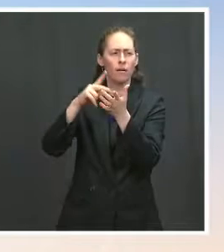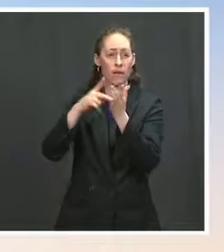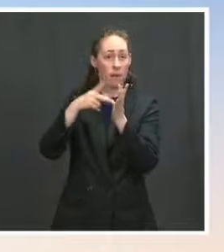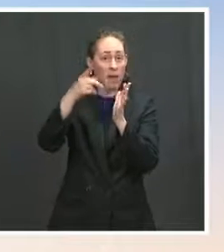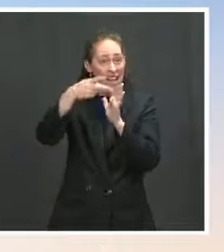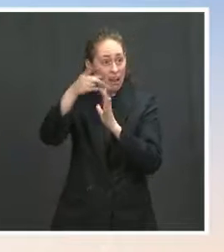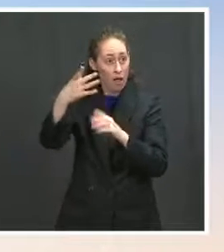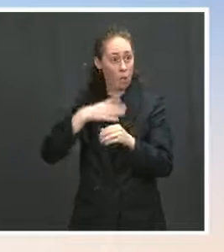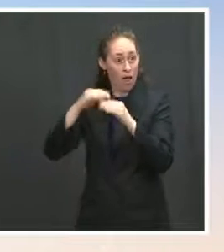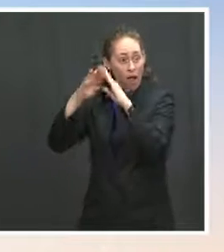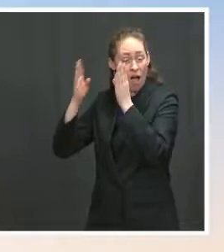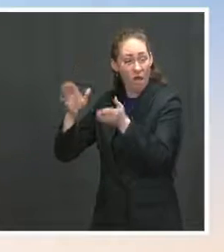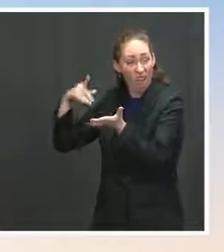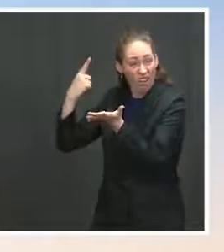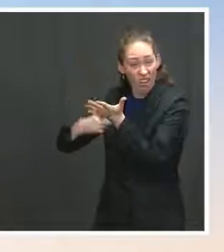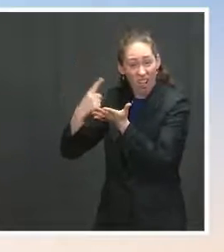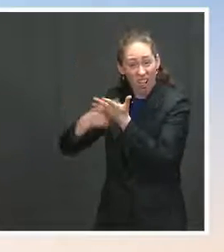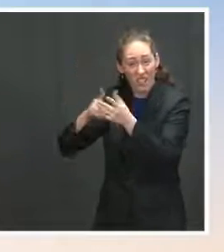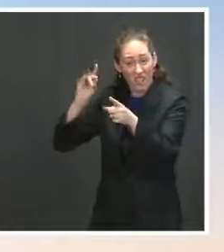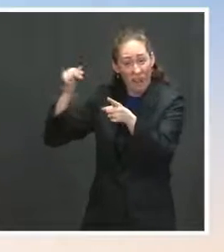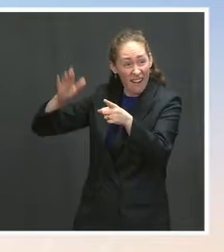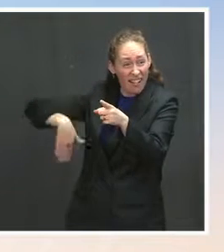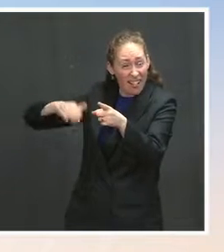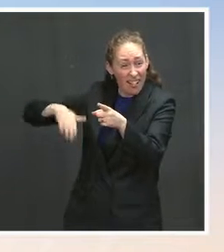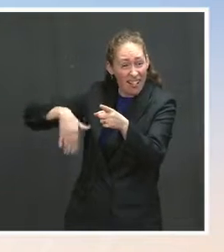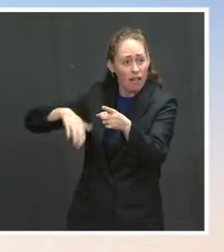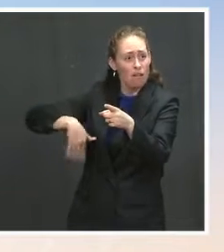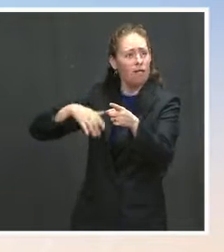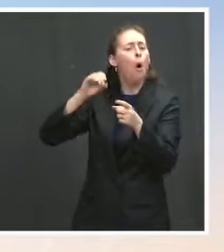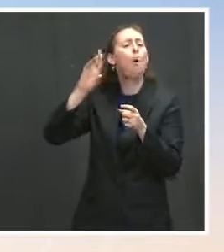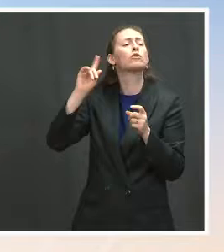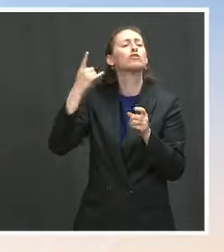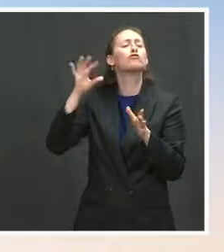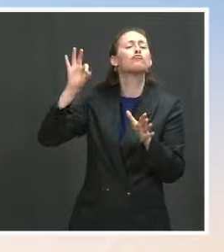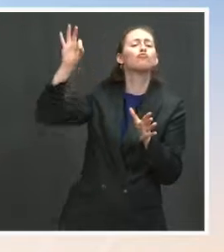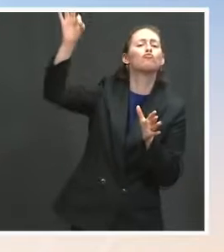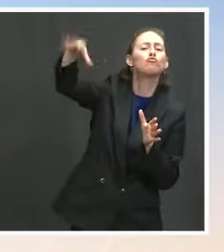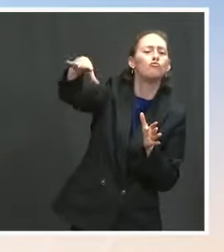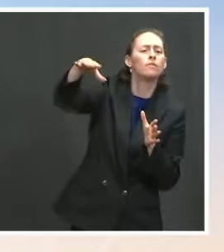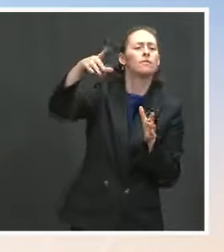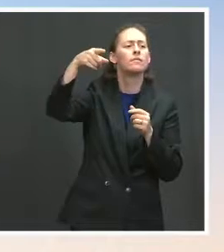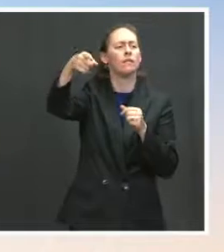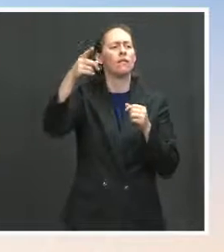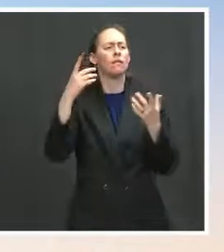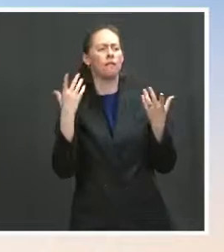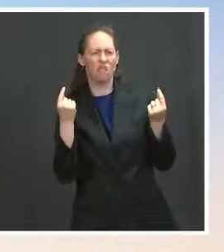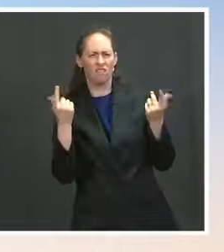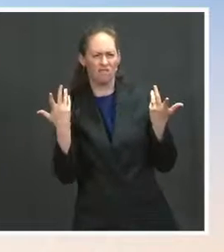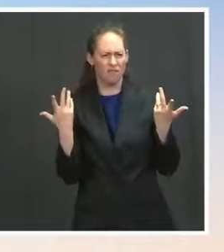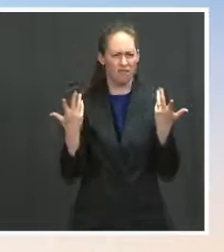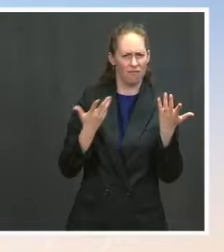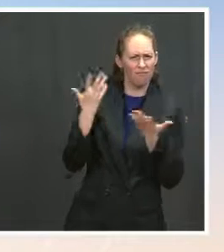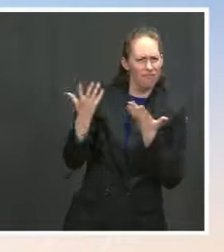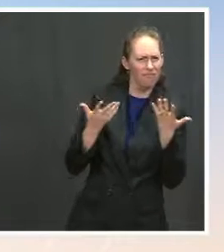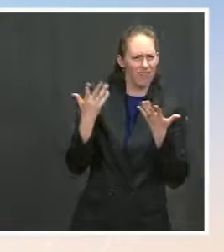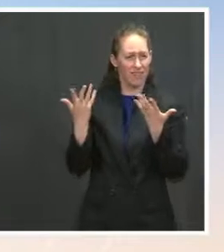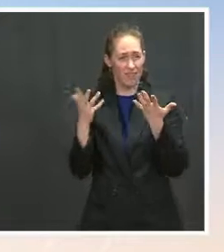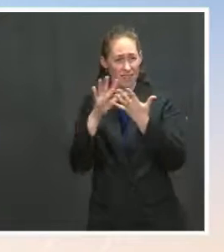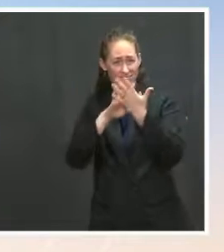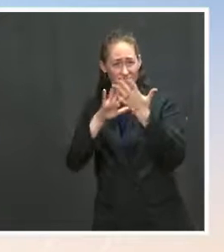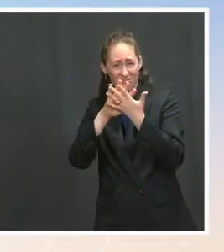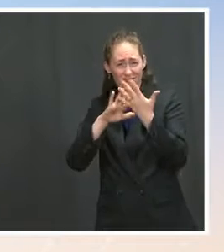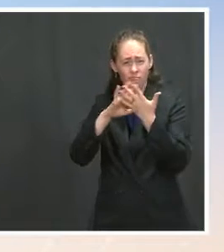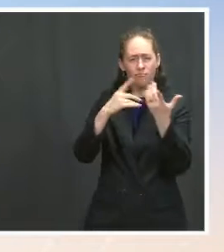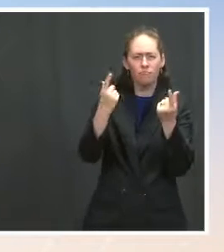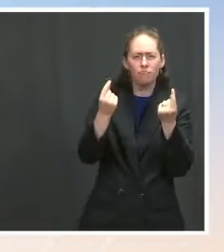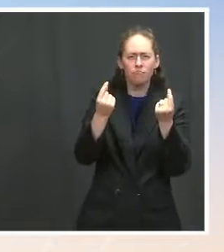issue. Was it just a suggestion to the DOJ? I mean, how is this going to become codified? Well, obviously the president spoke to it